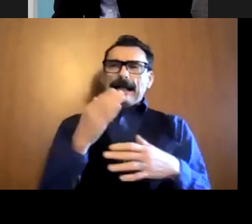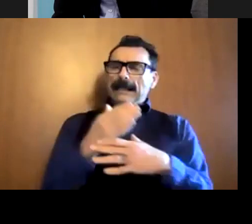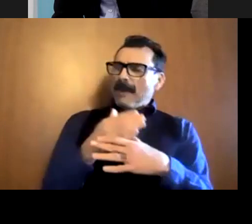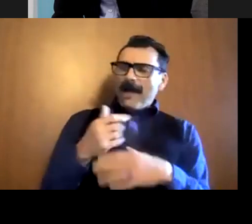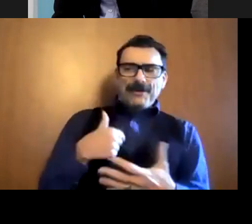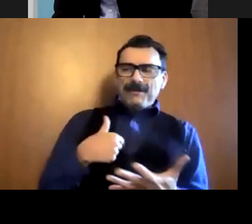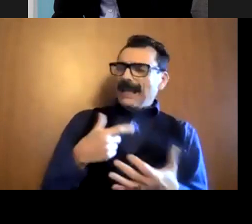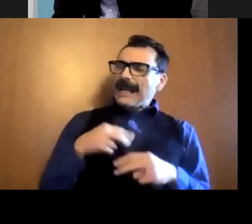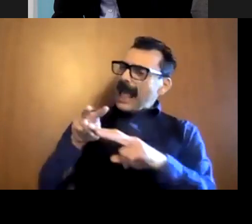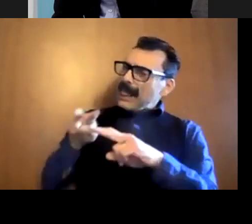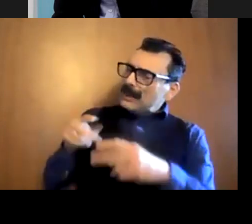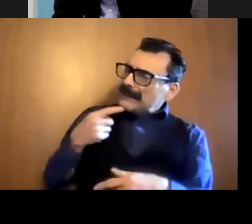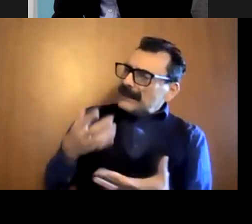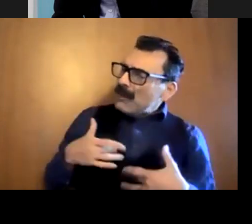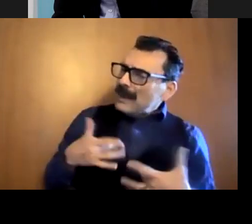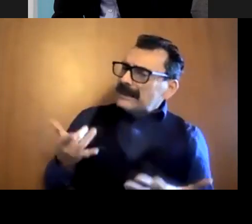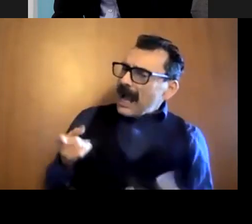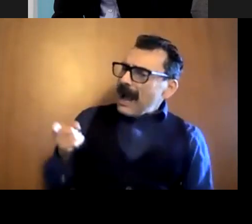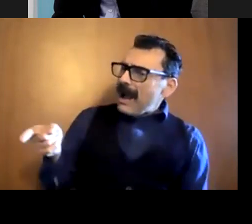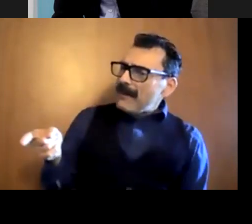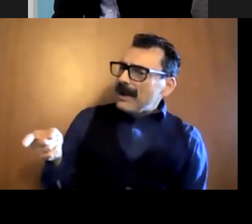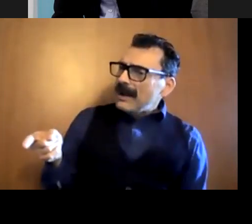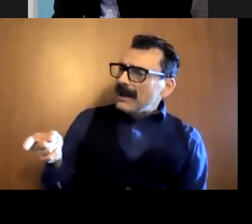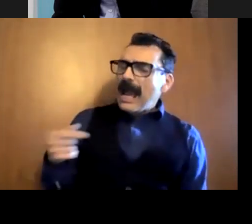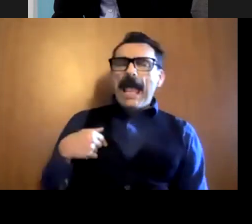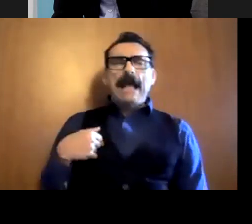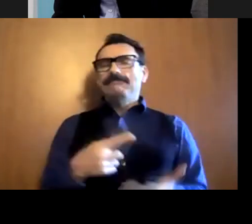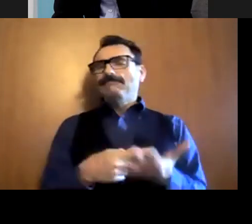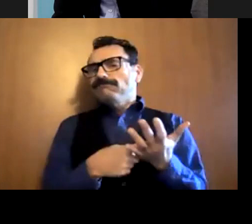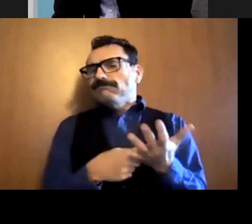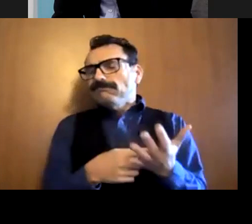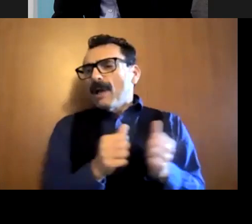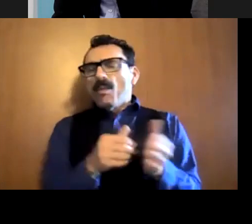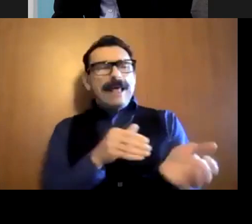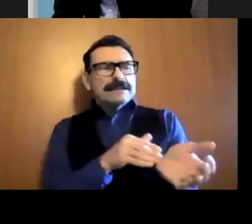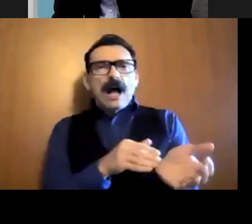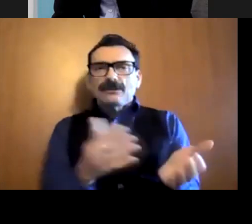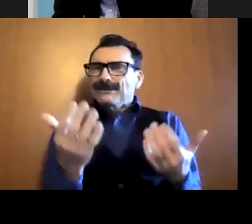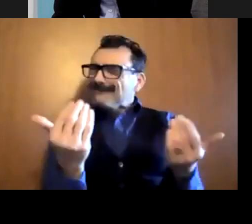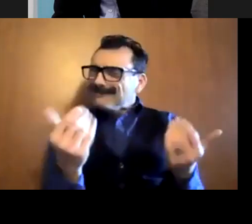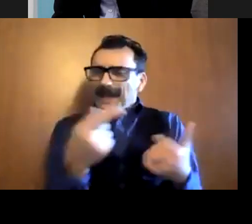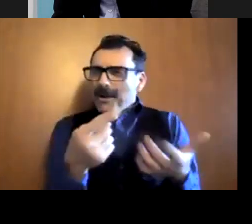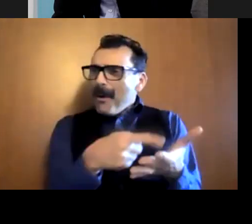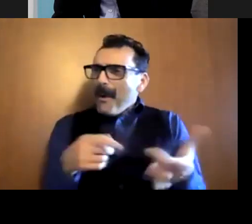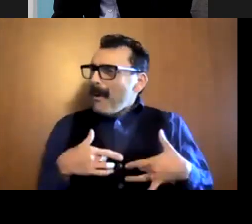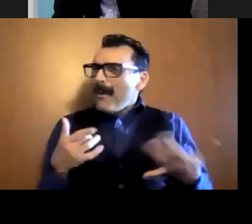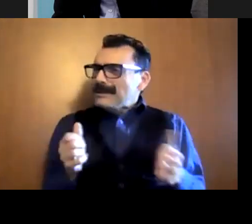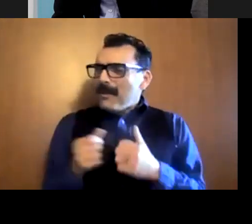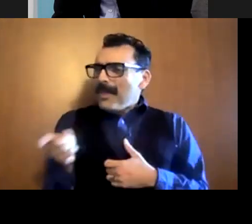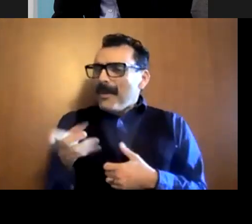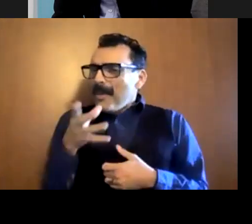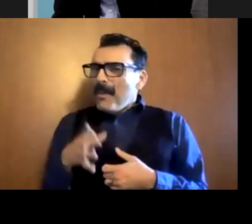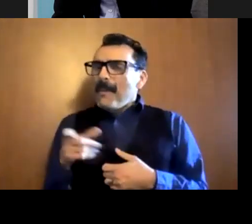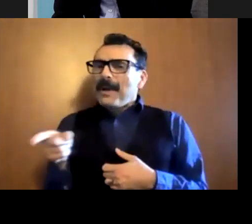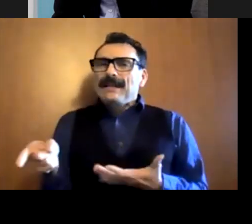said, what is going on? And I eventually spoke to the doctors and I got everybody involved. To make a long story short,